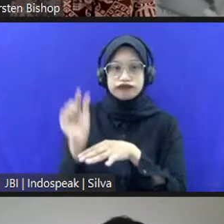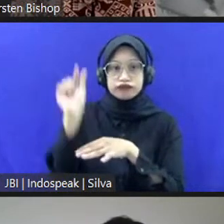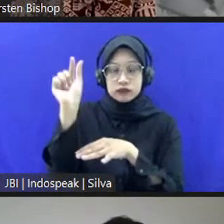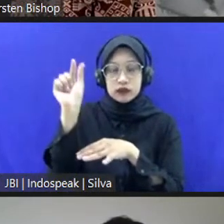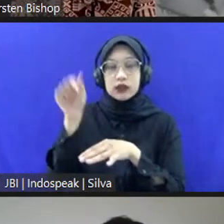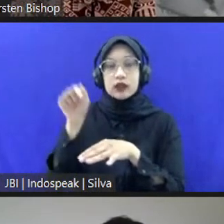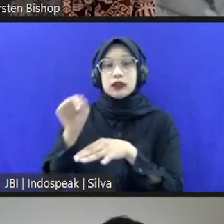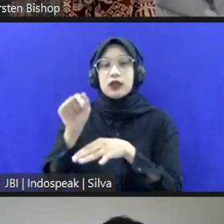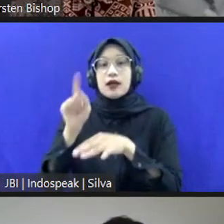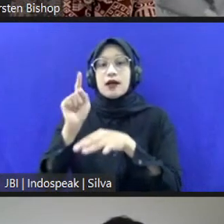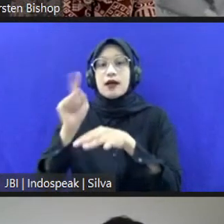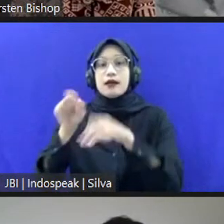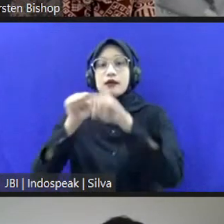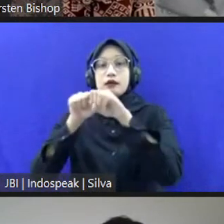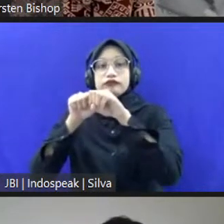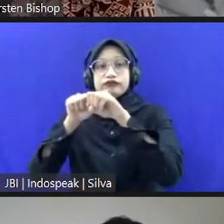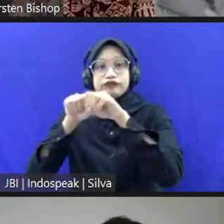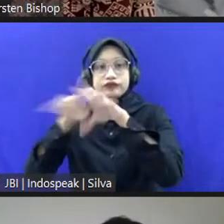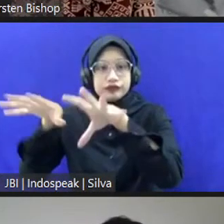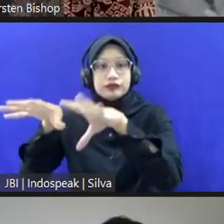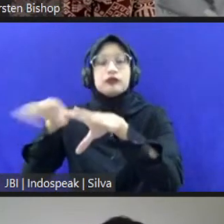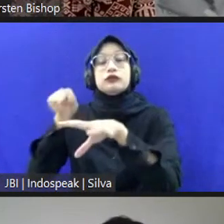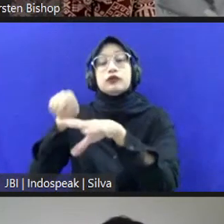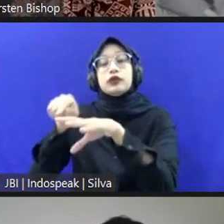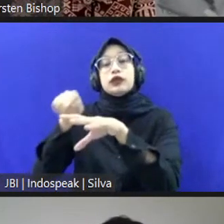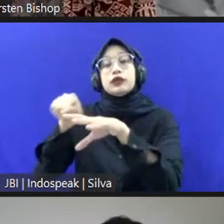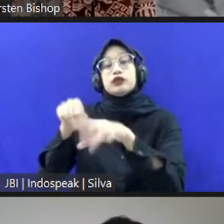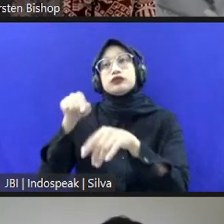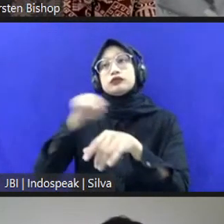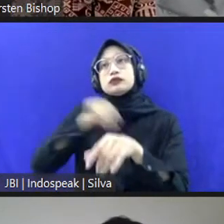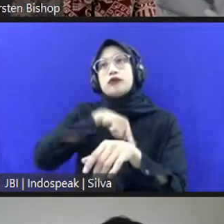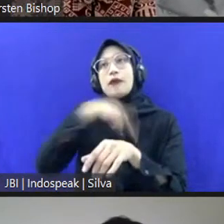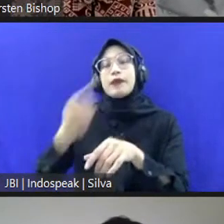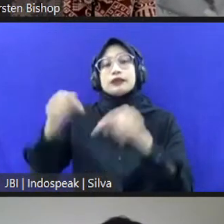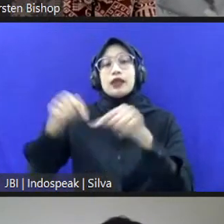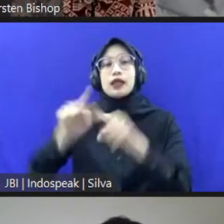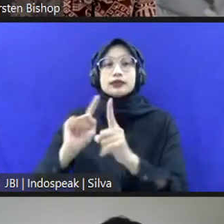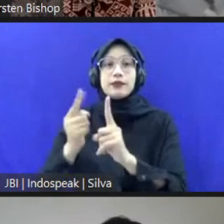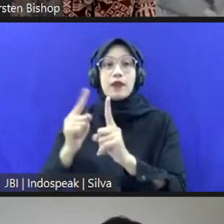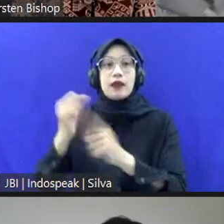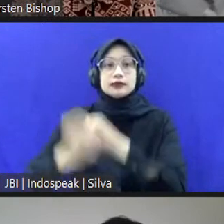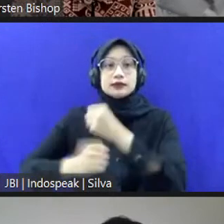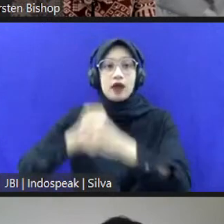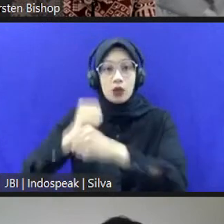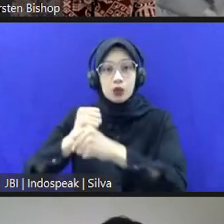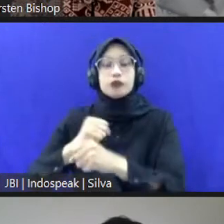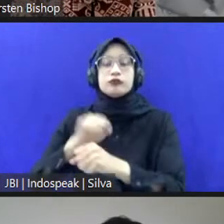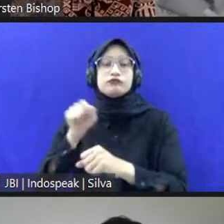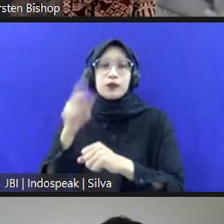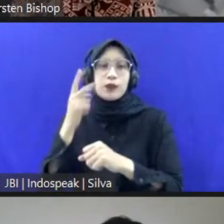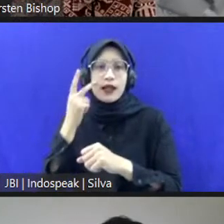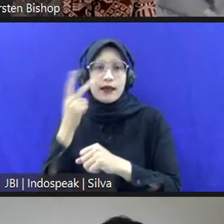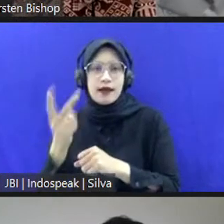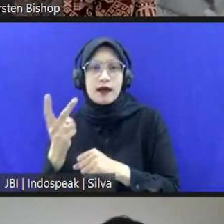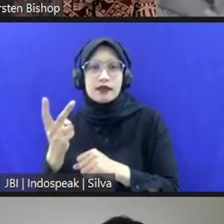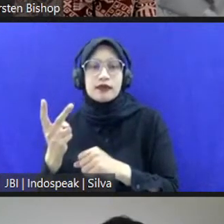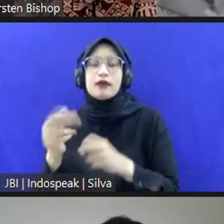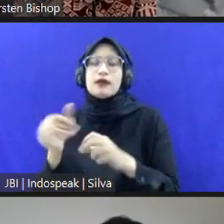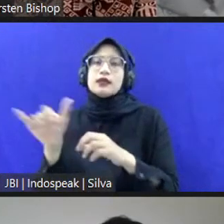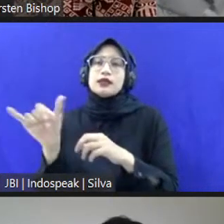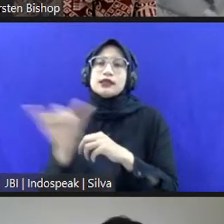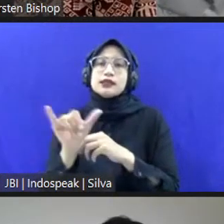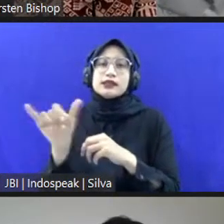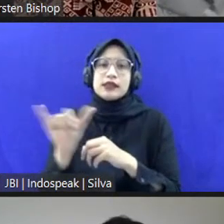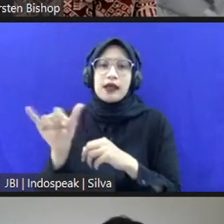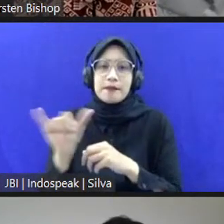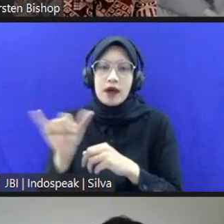is already 11 years, and we've seen the same observation that the intervention is